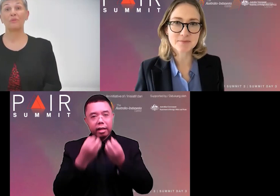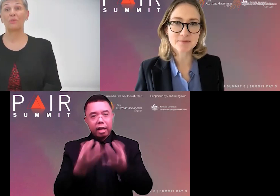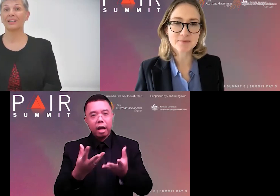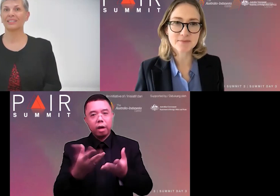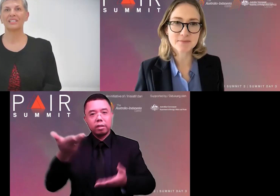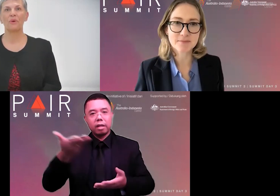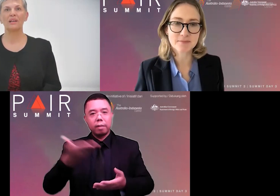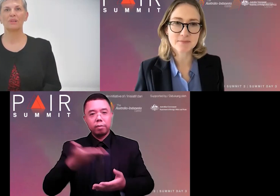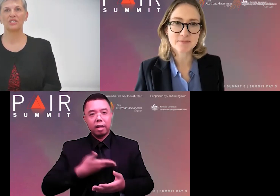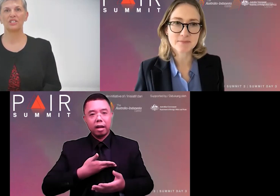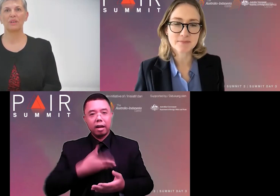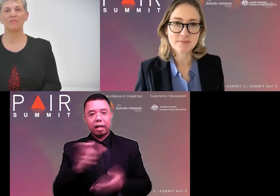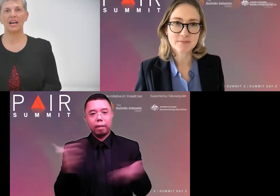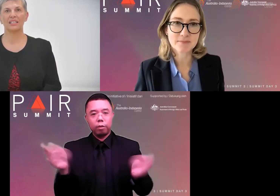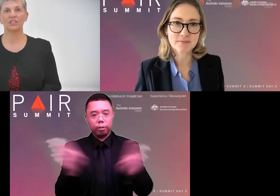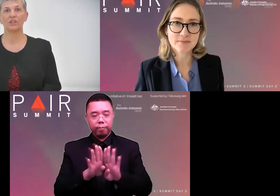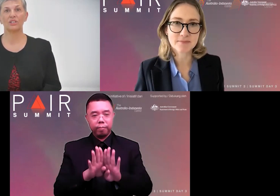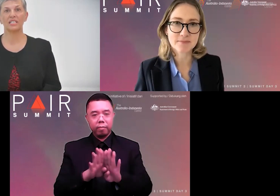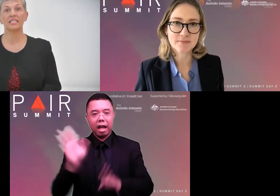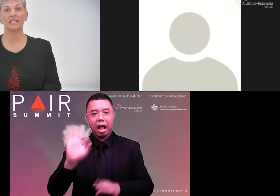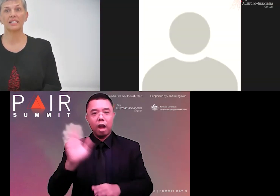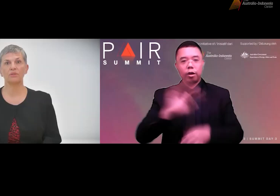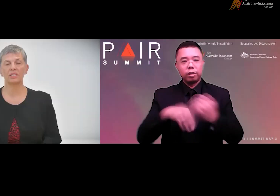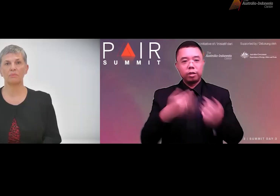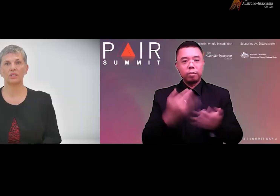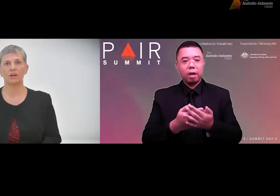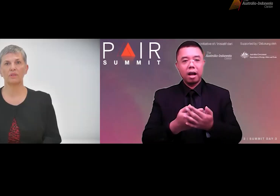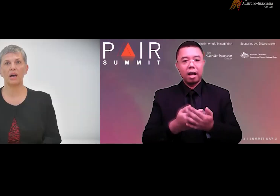Hello everyone, it's a great pleasure to be invited to close this year's